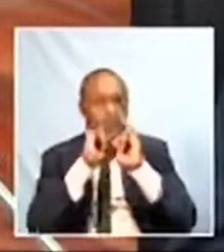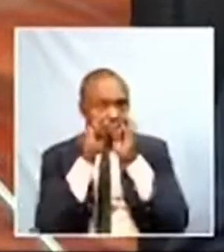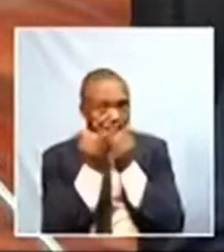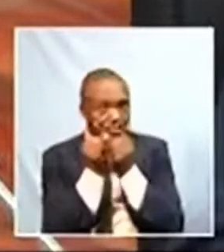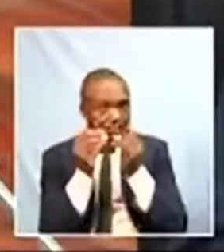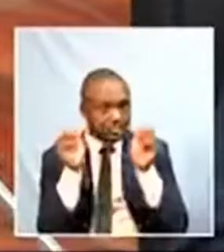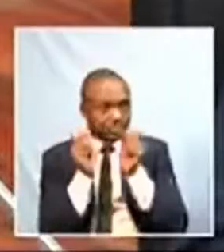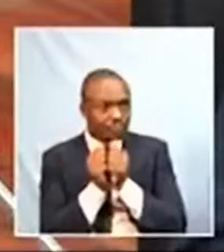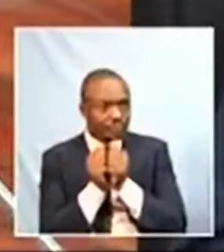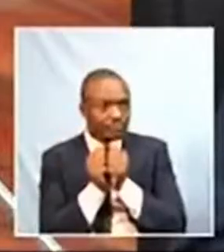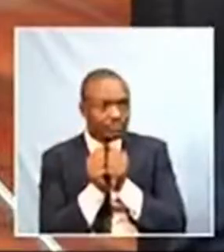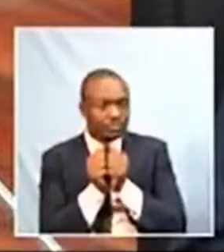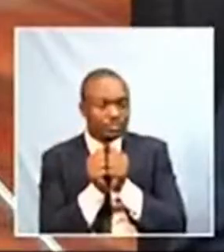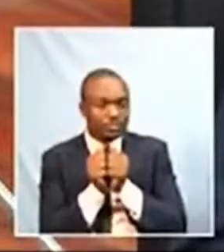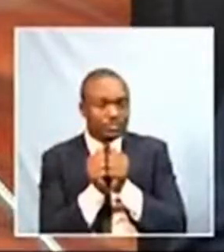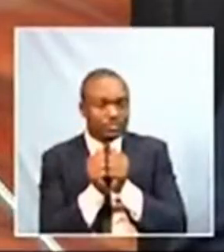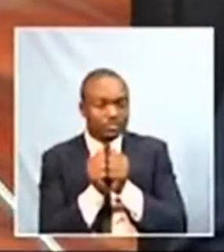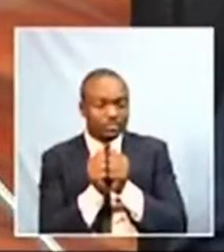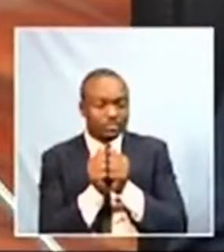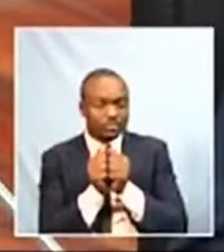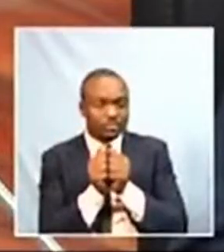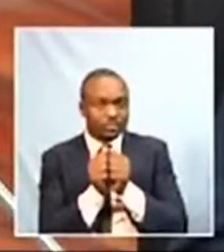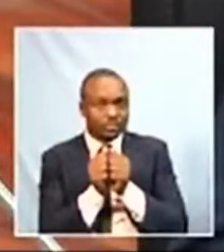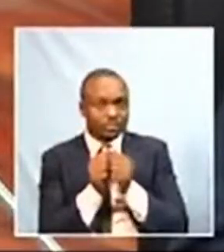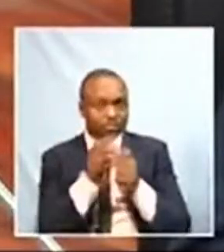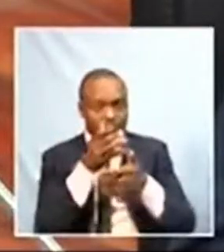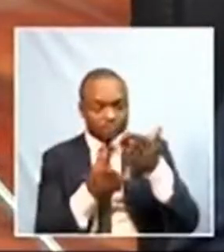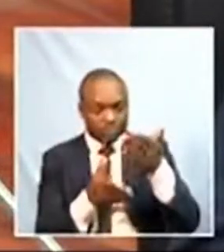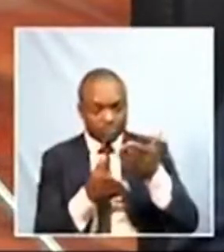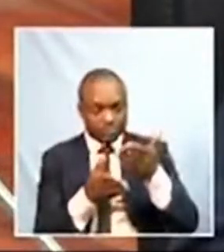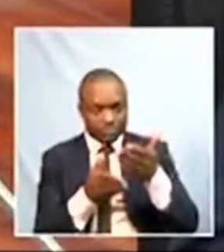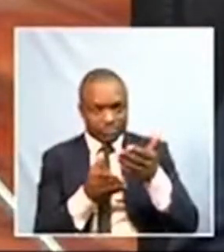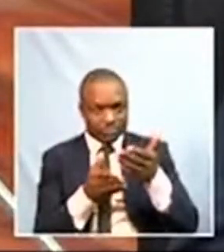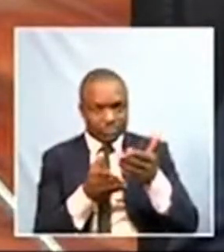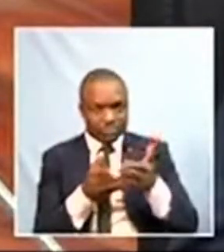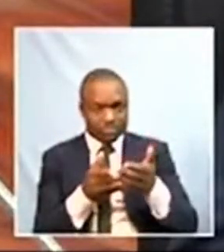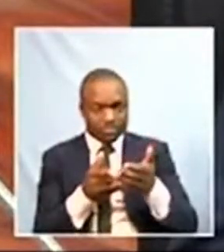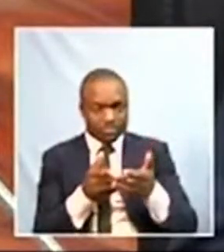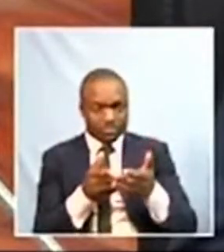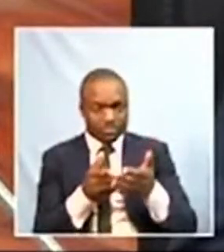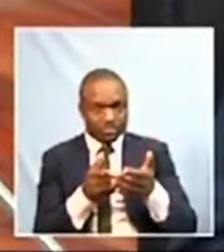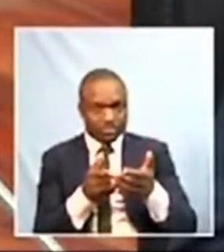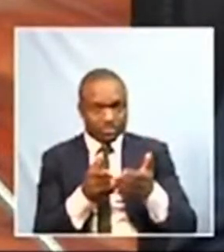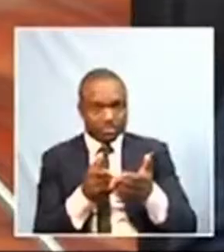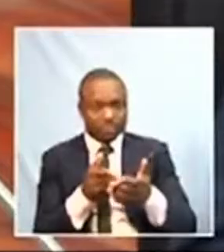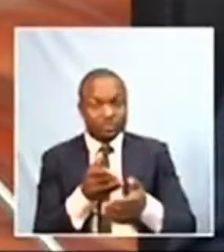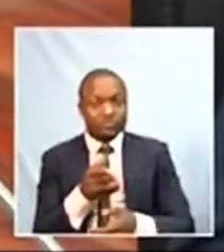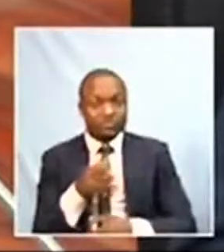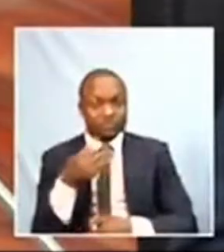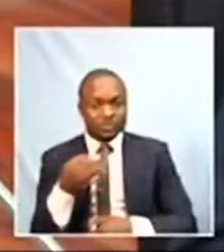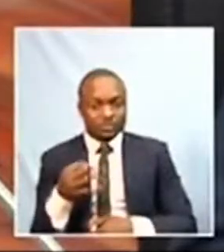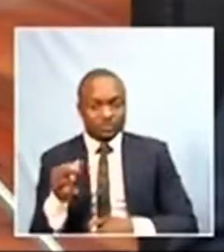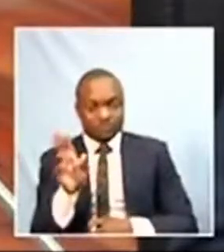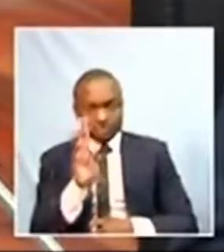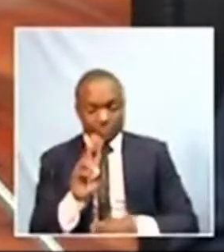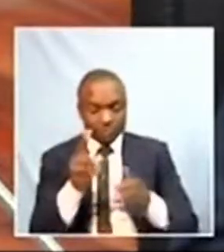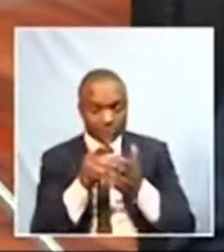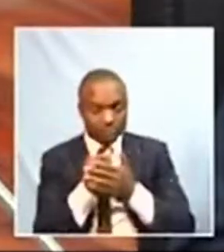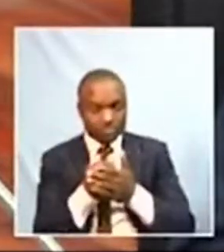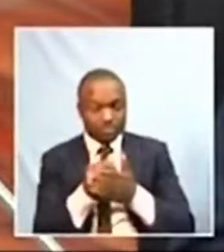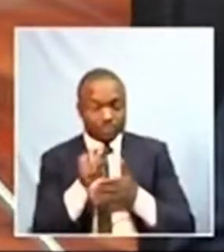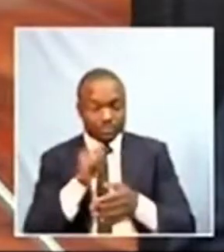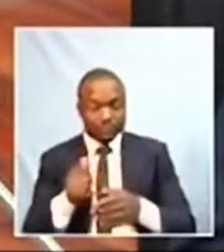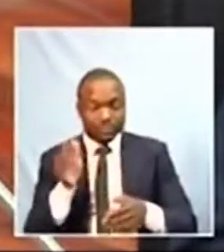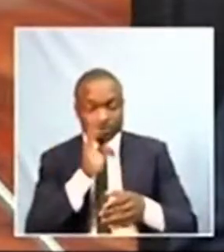institution with inscribing facilities to inscribe all the assets bought using the CDF funds, and the assets have